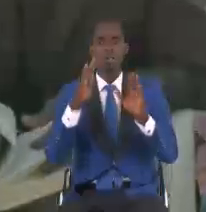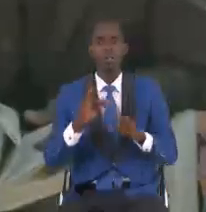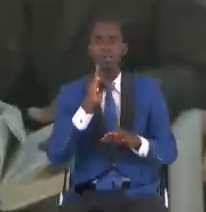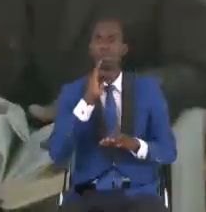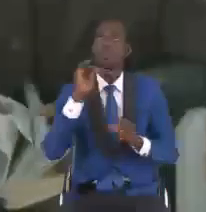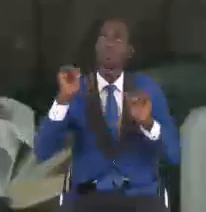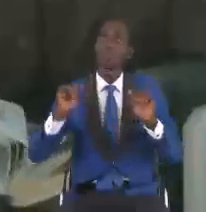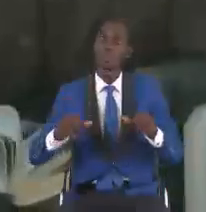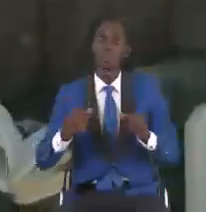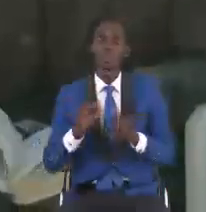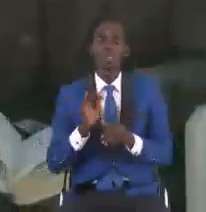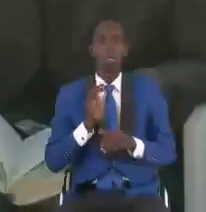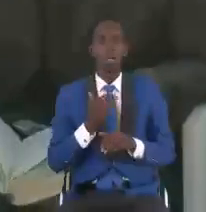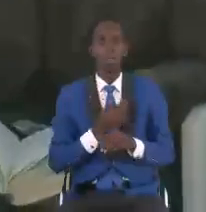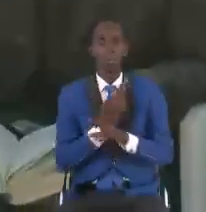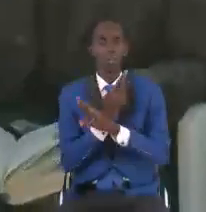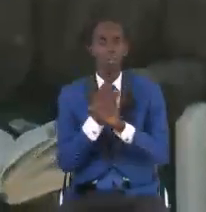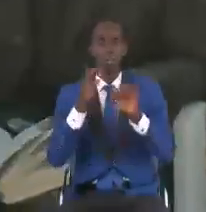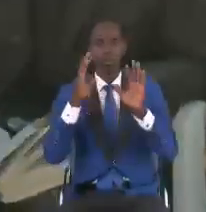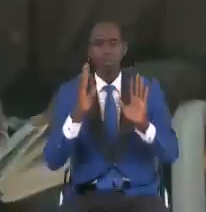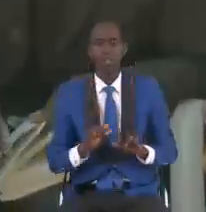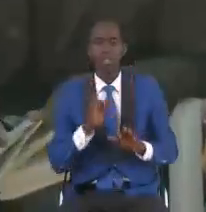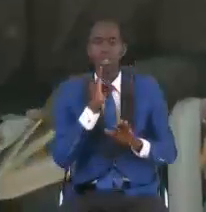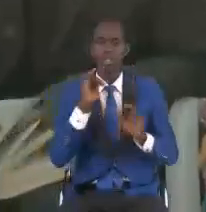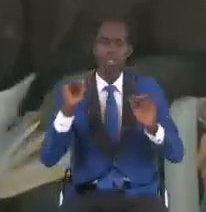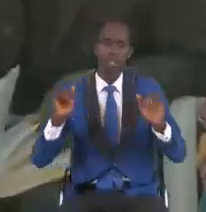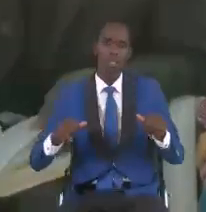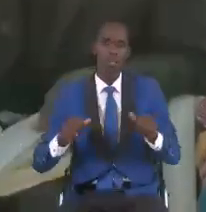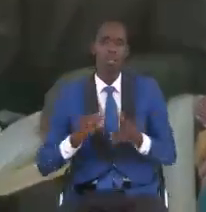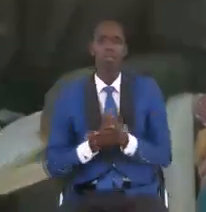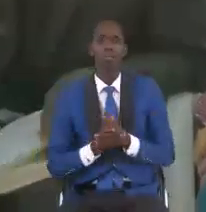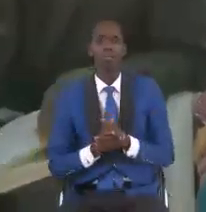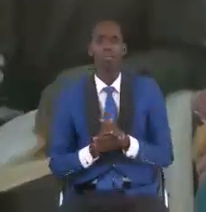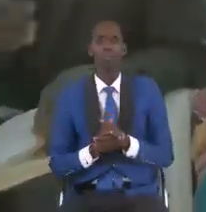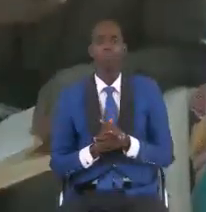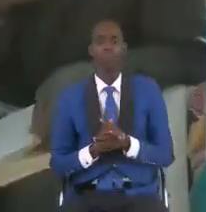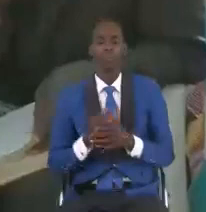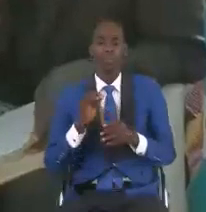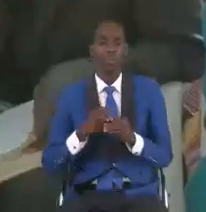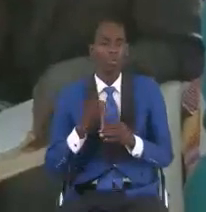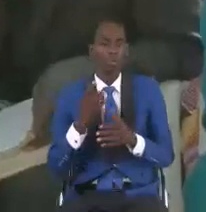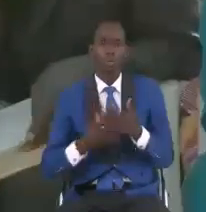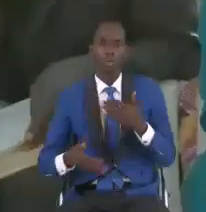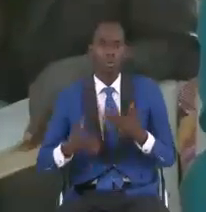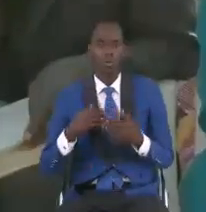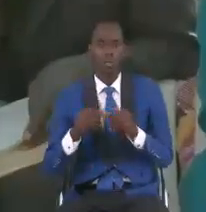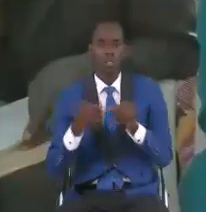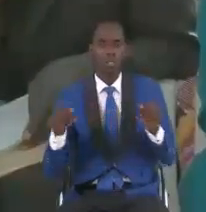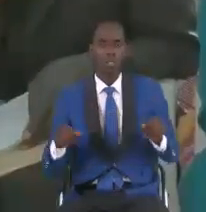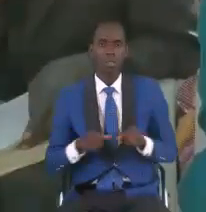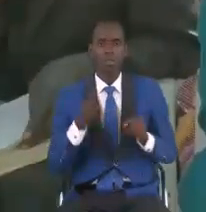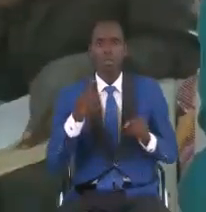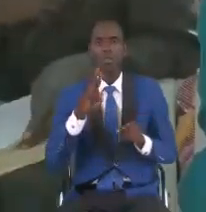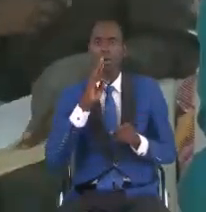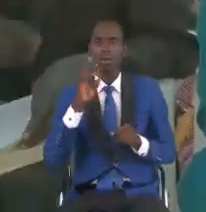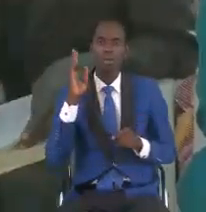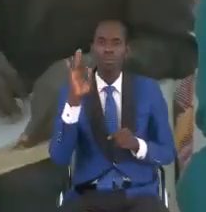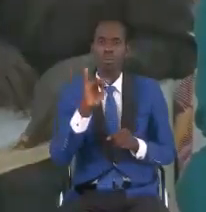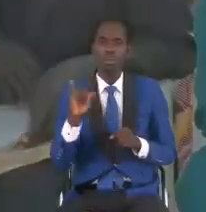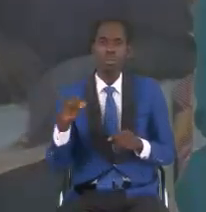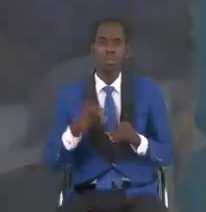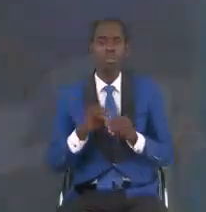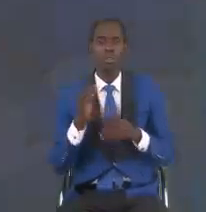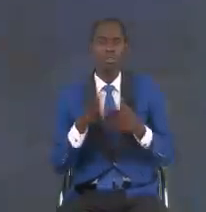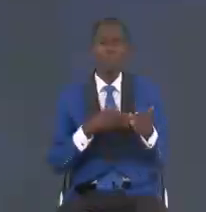able, our Redeemer is able. In whichever territory you are ministering, in whichever place you